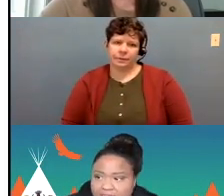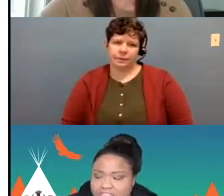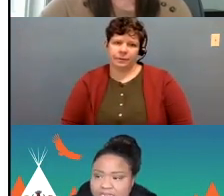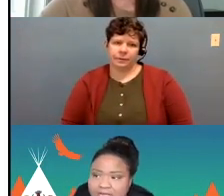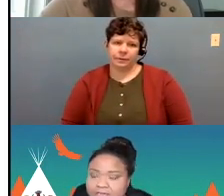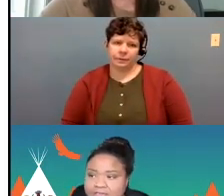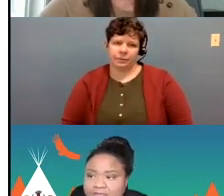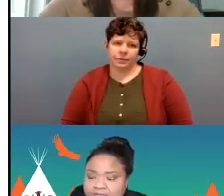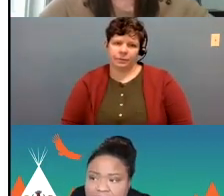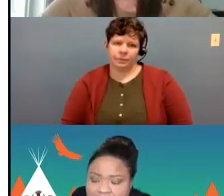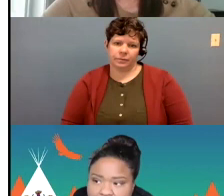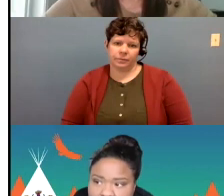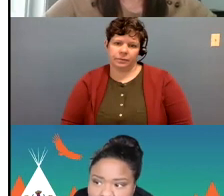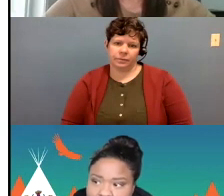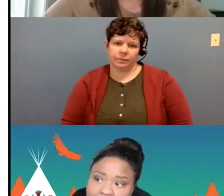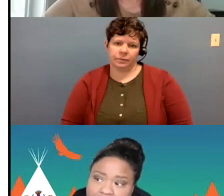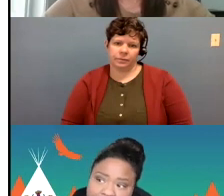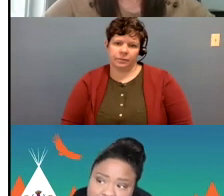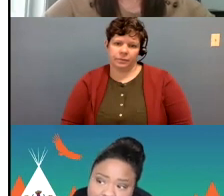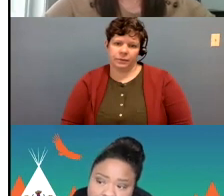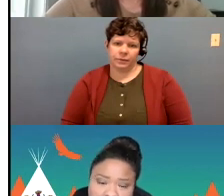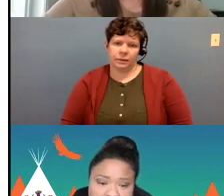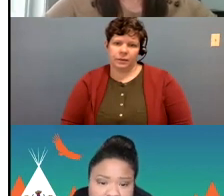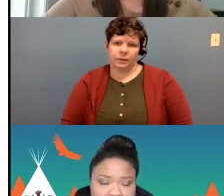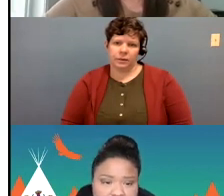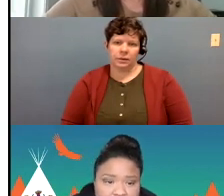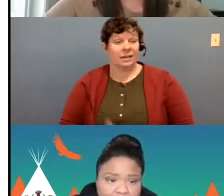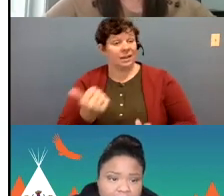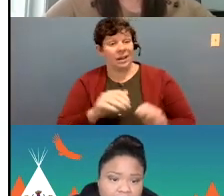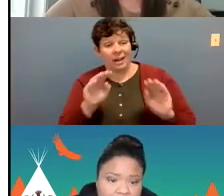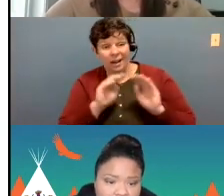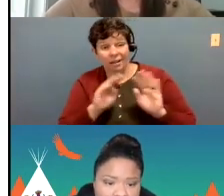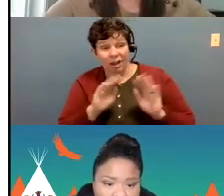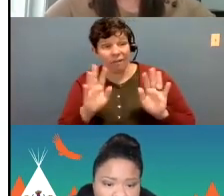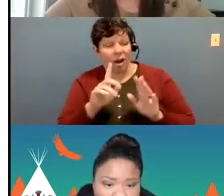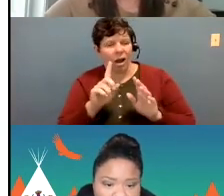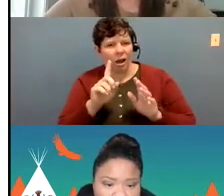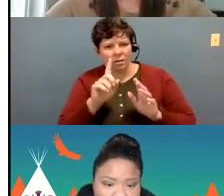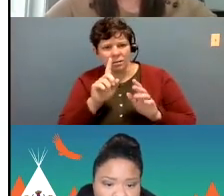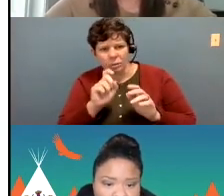In the chat, if there's anything that you want clarification on, please let us know.